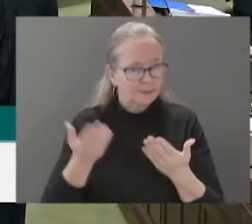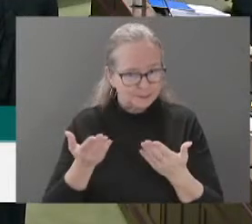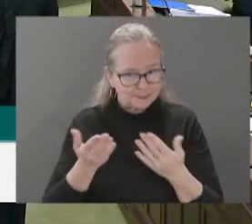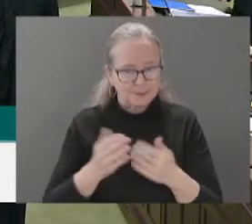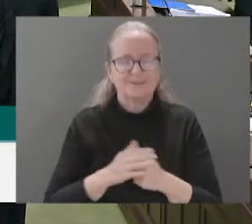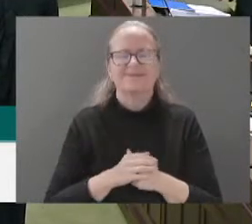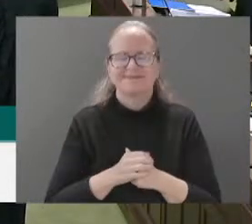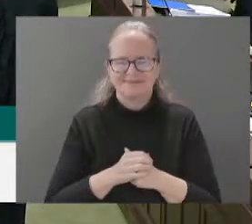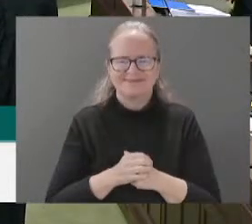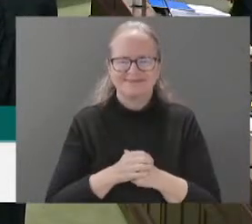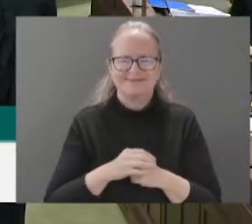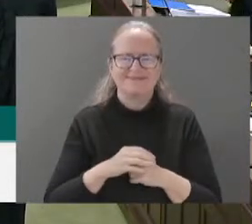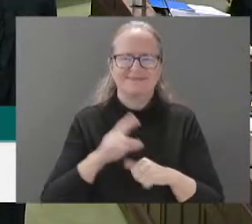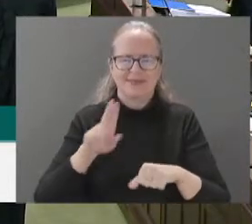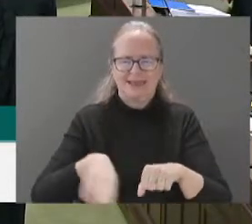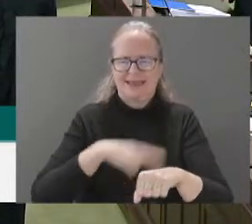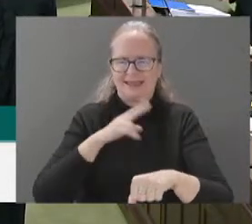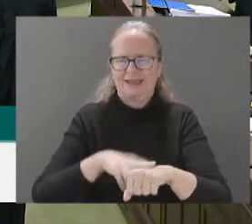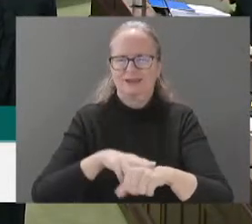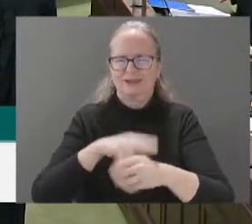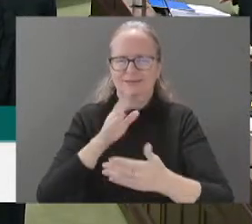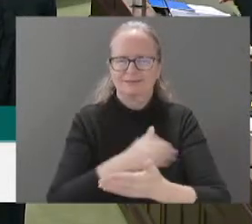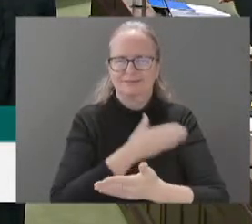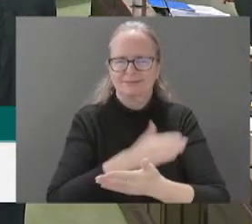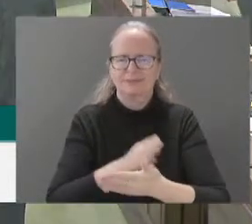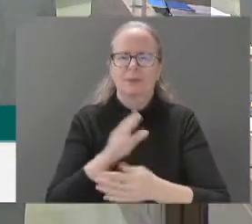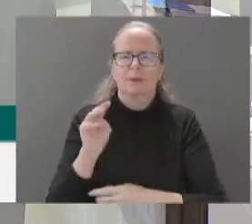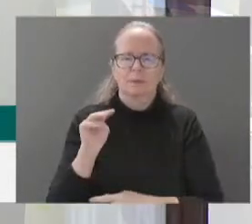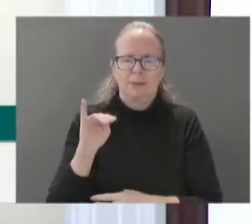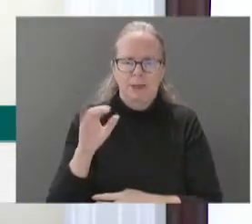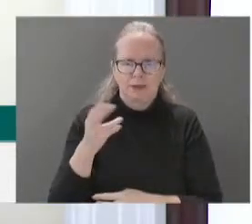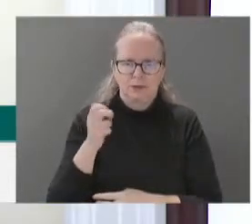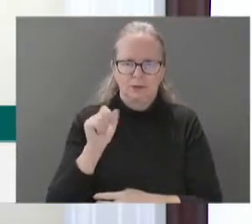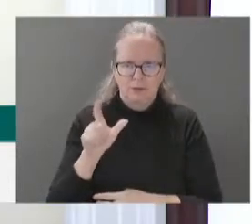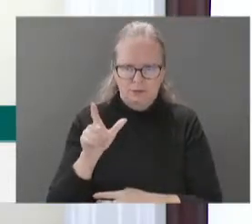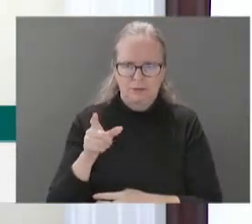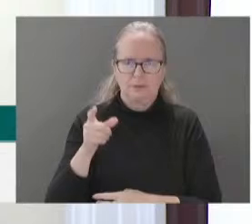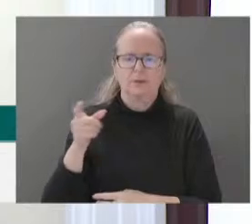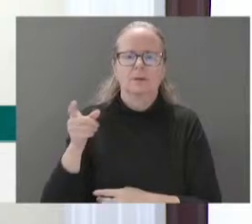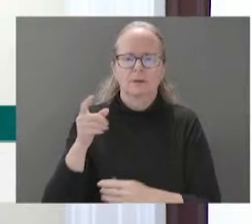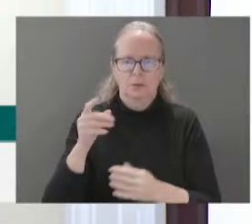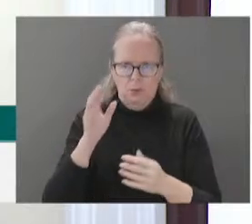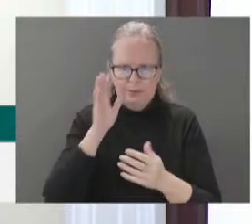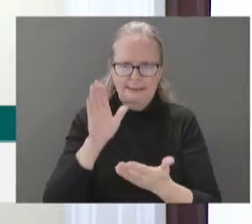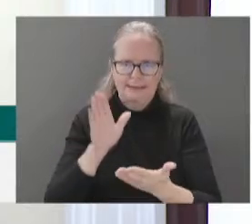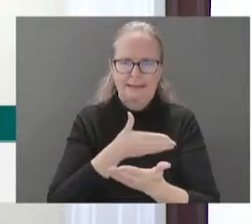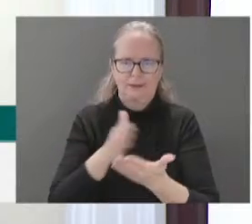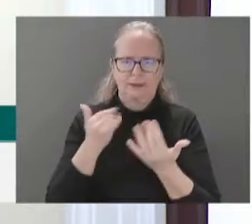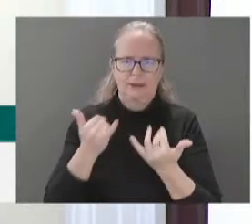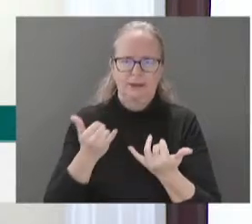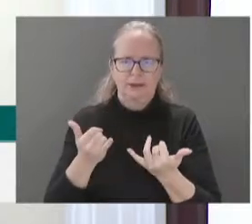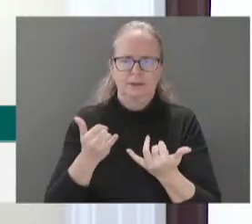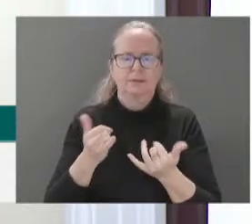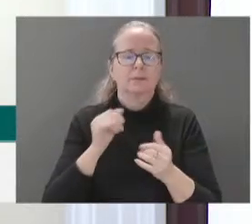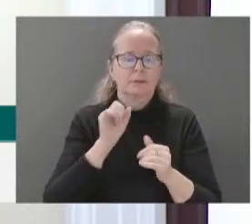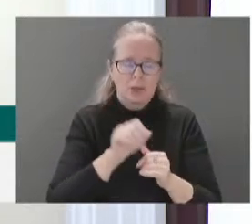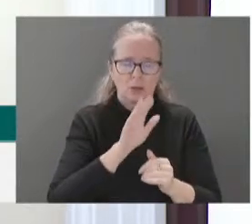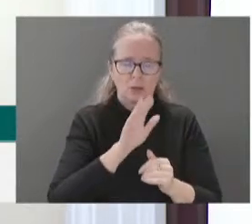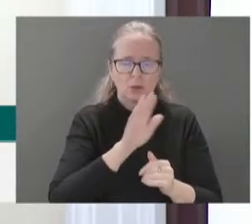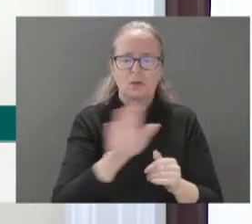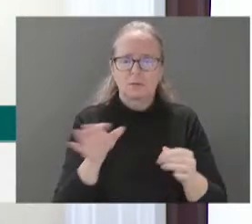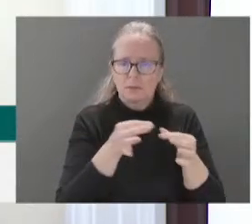anthem by Michael Peters I invite you to participate in the language of your